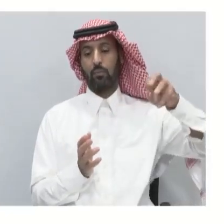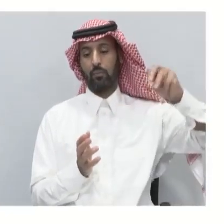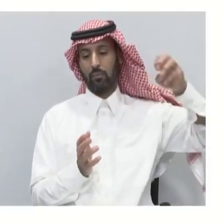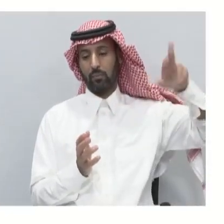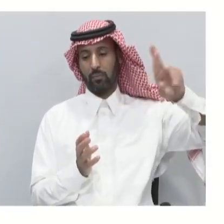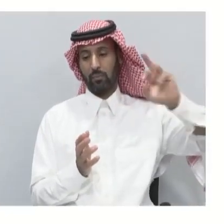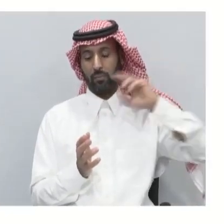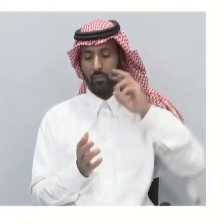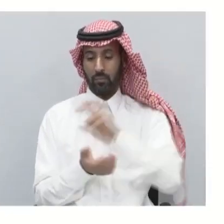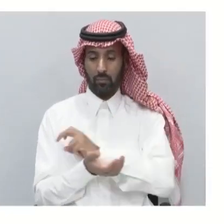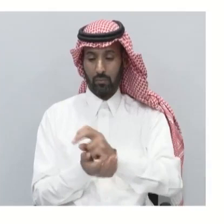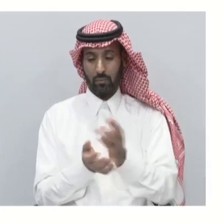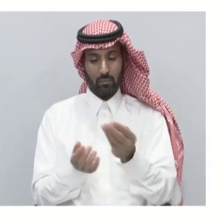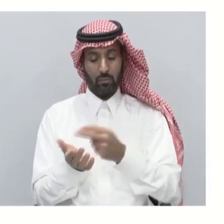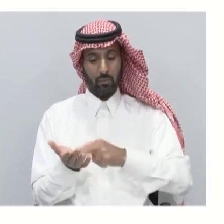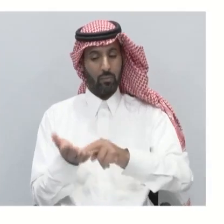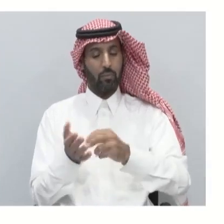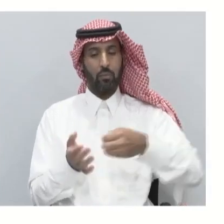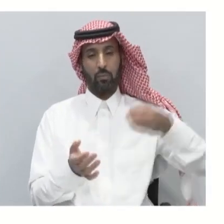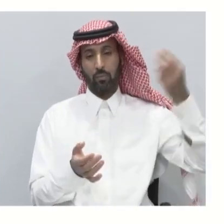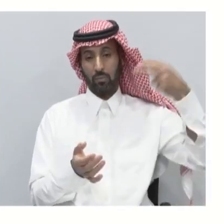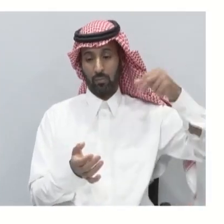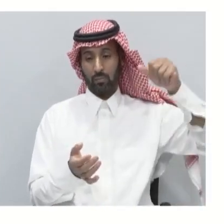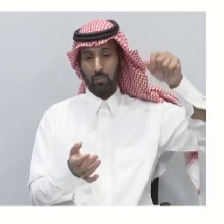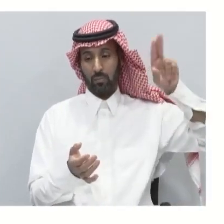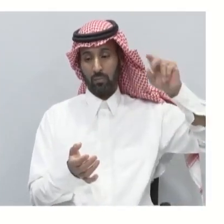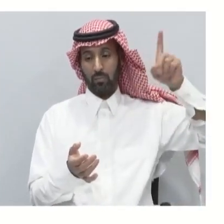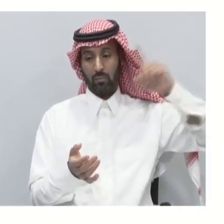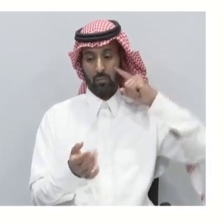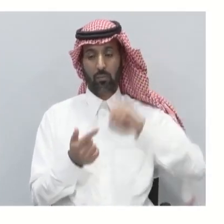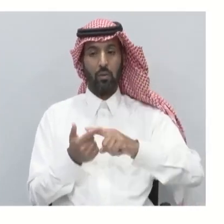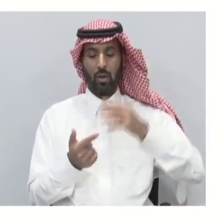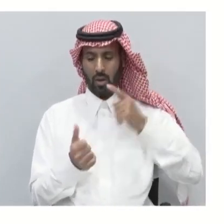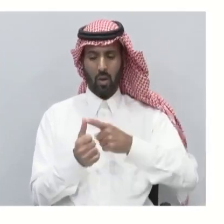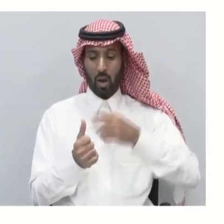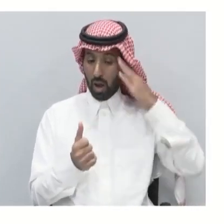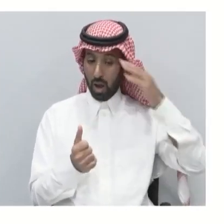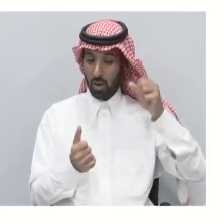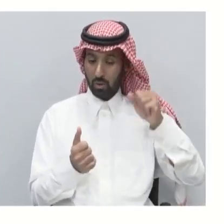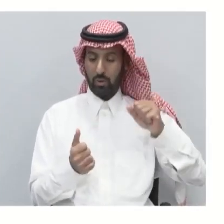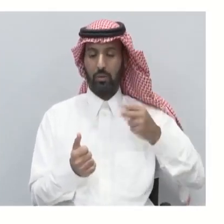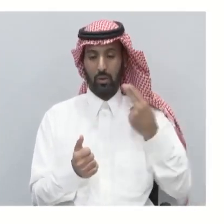Huda. Here we will start with the first one. She would say, hi Huda, how are you?